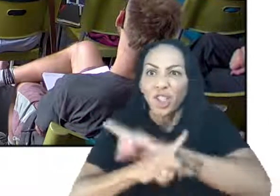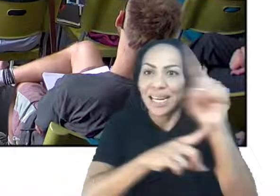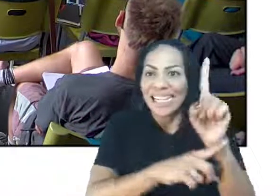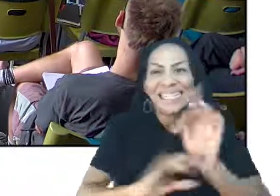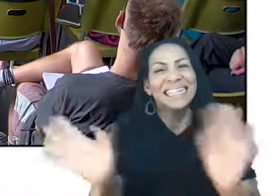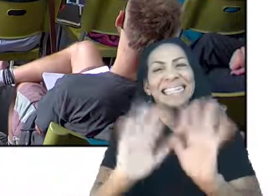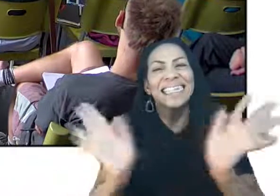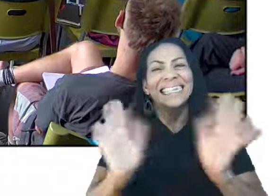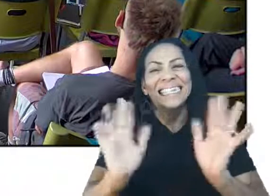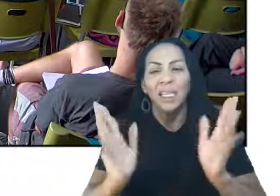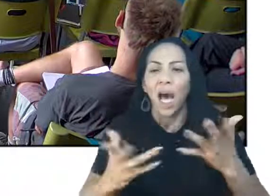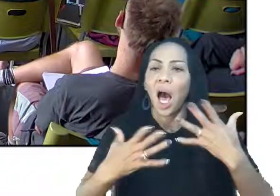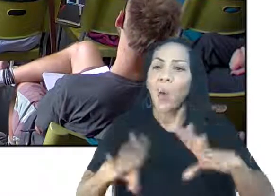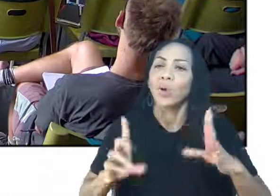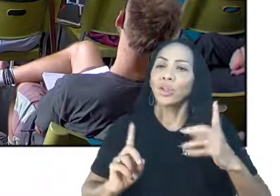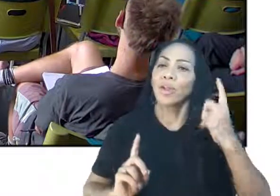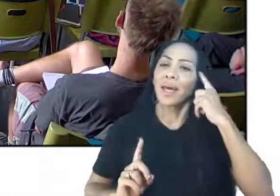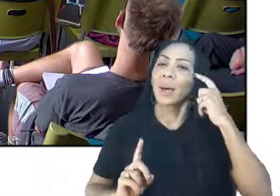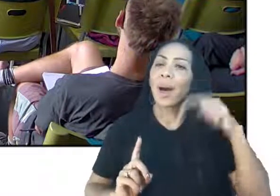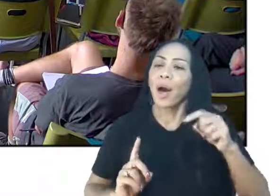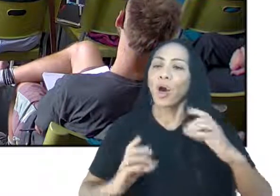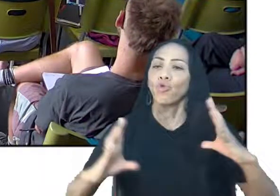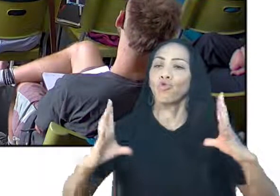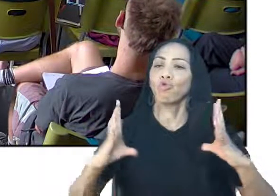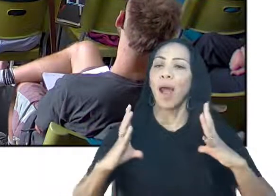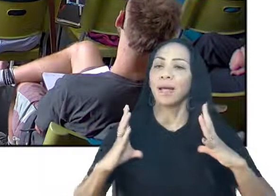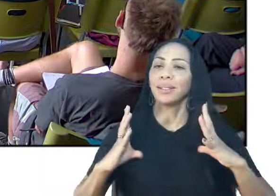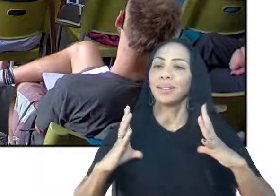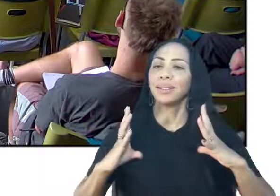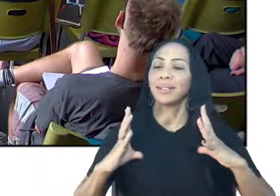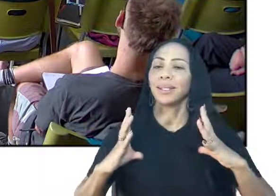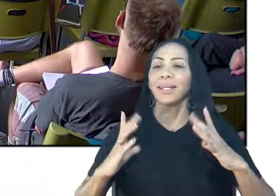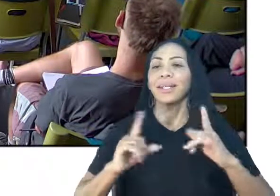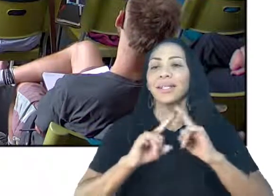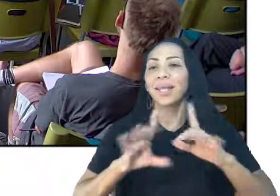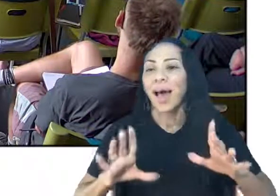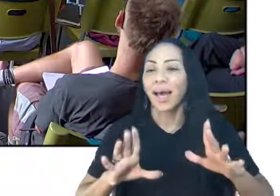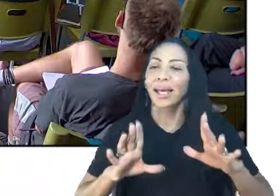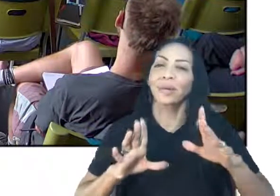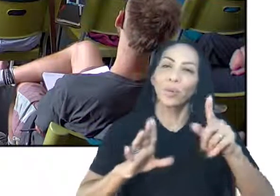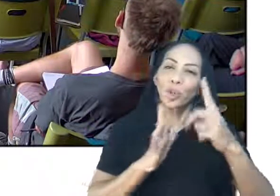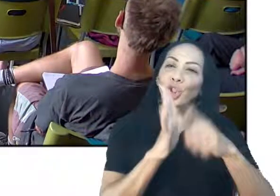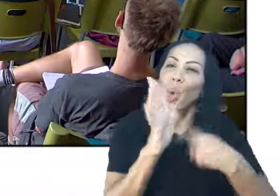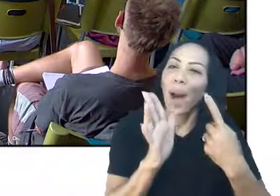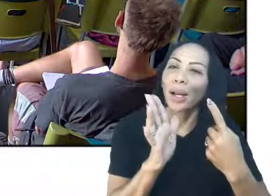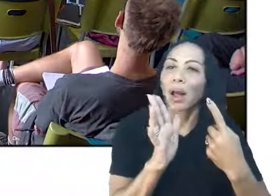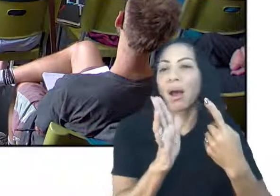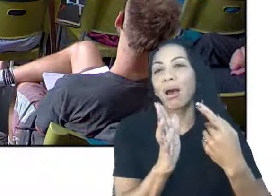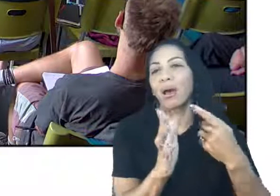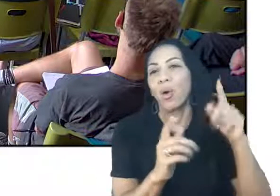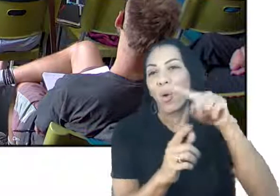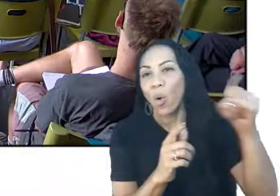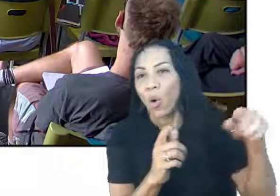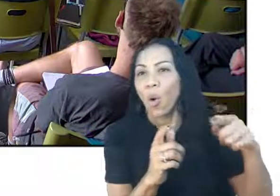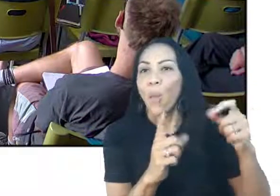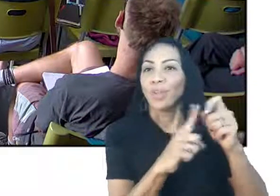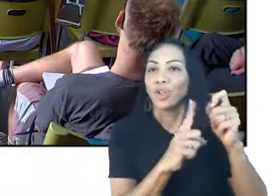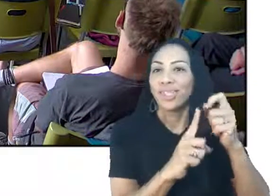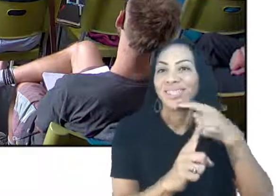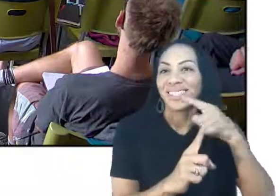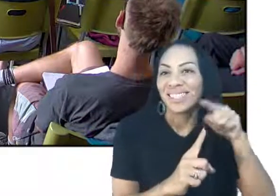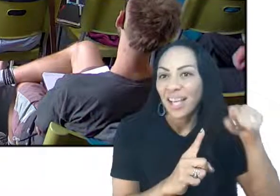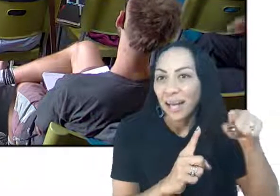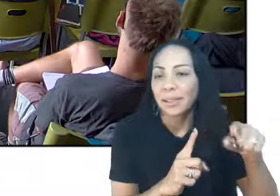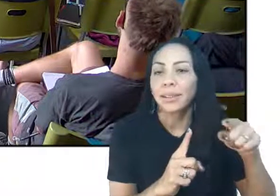rest Tricia Hersey talks about rest as a dream space, and like if we're going to dream of better collective futures, then we need to carve